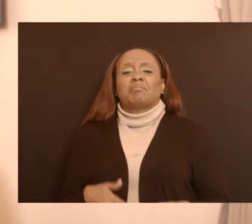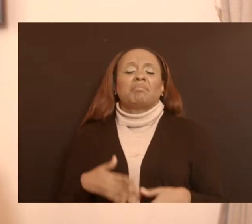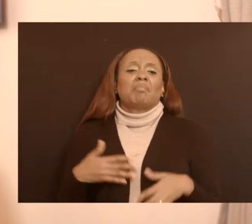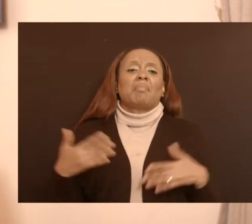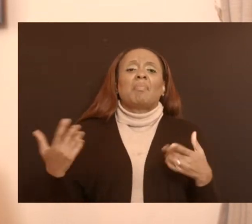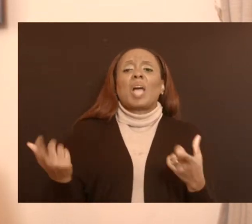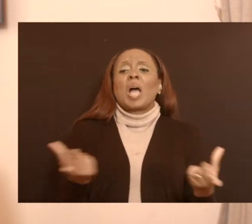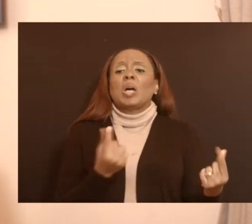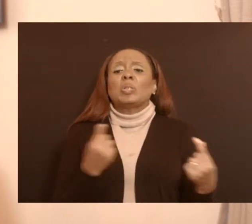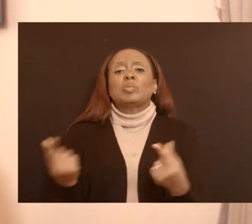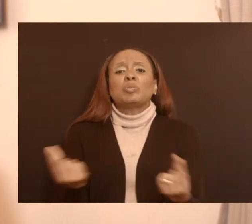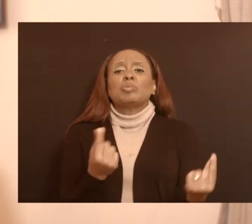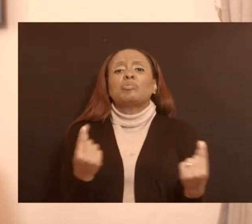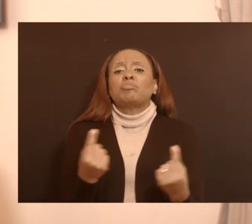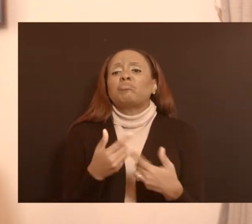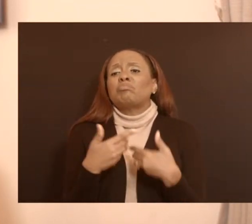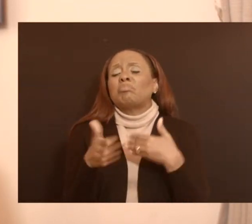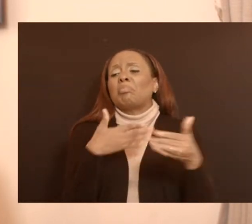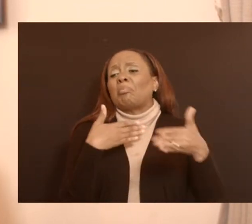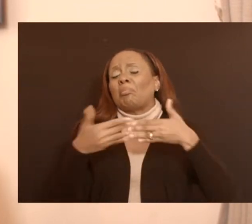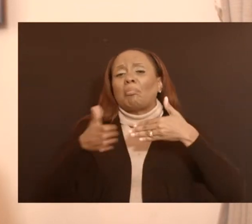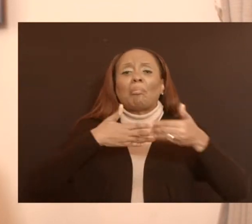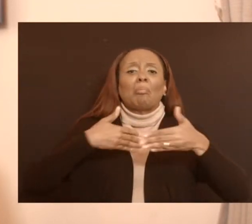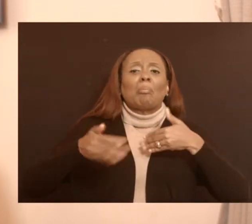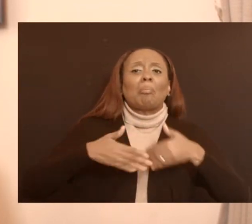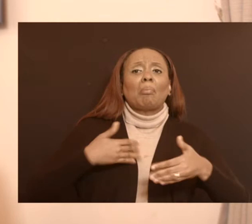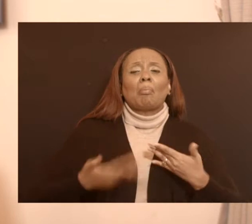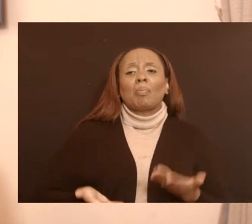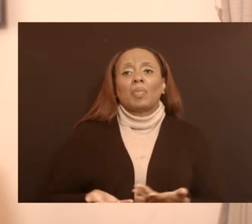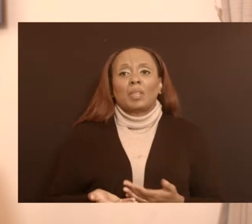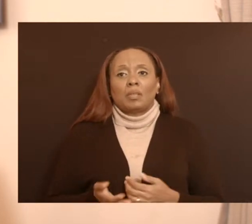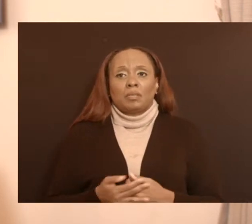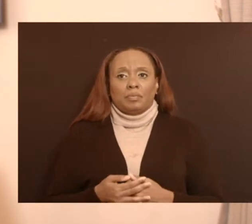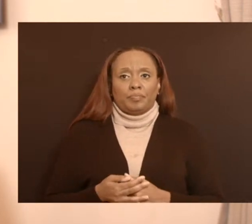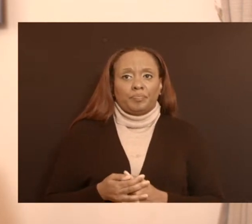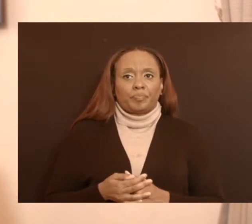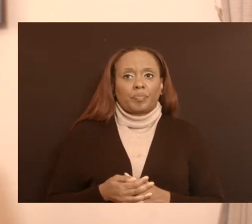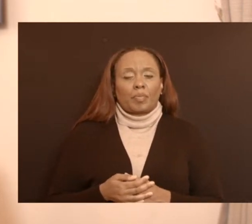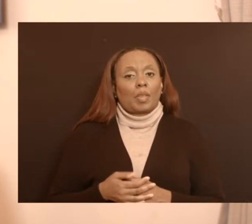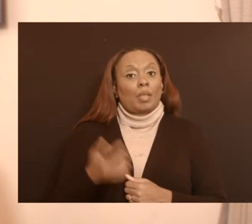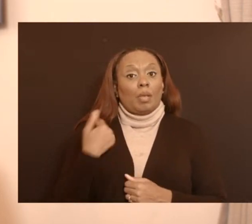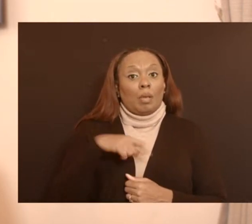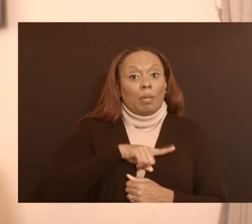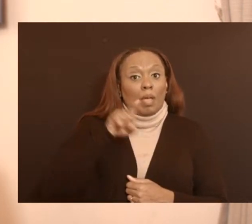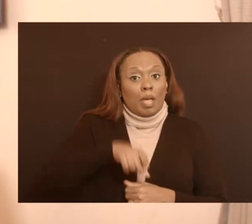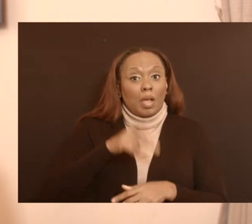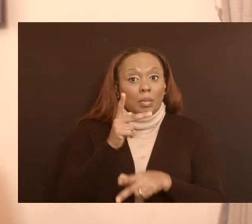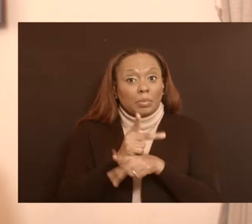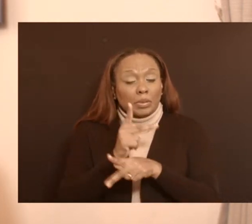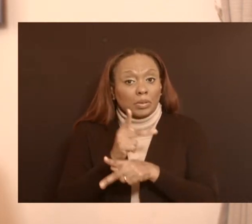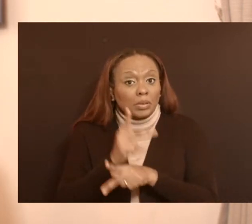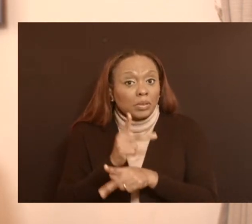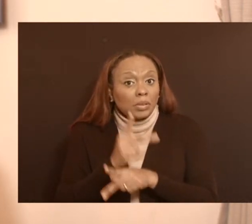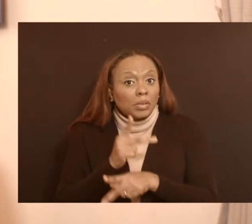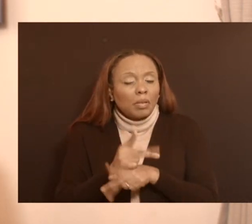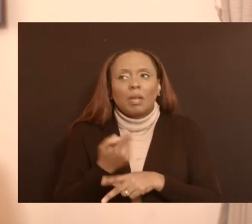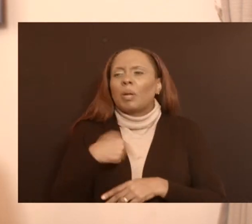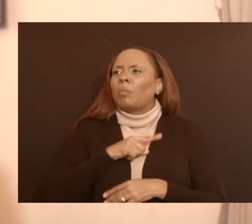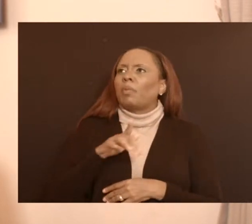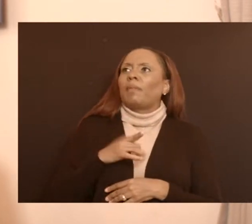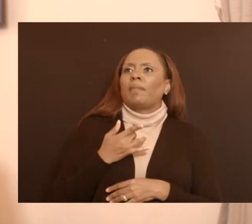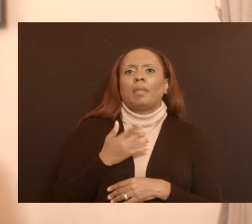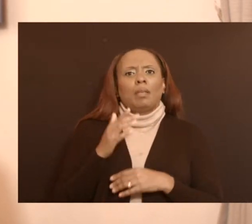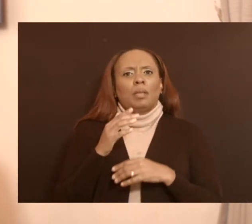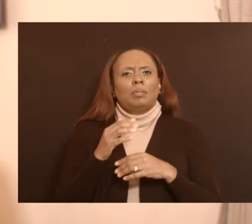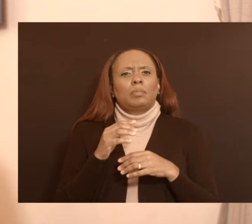persons. I put it this way, that we are quickly becoming a victim of our own success, because we believe that